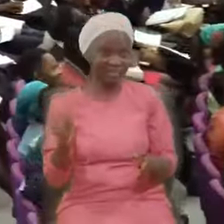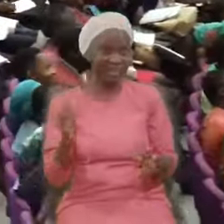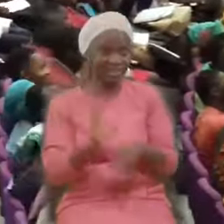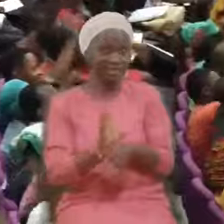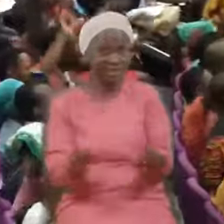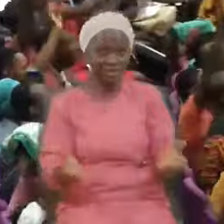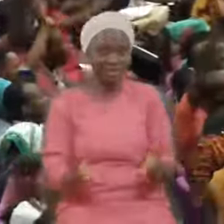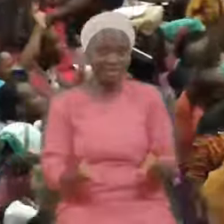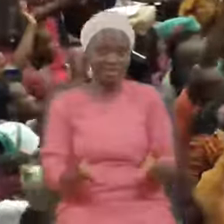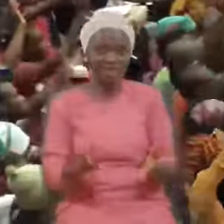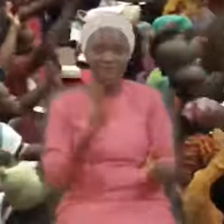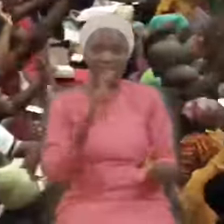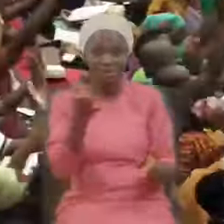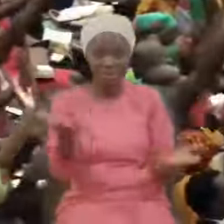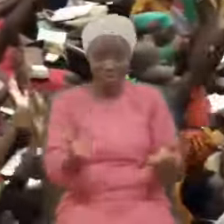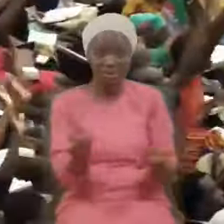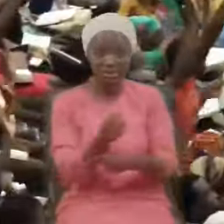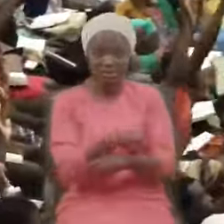Where are you today?